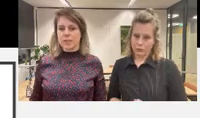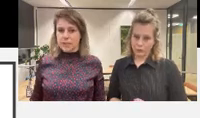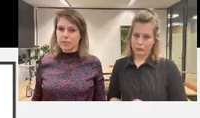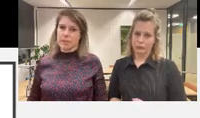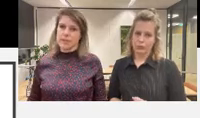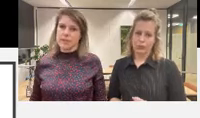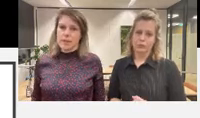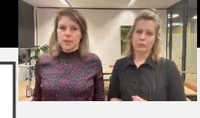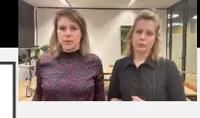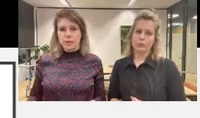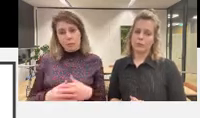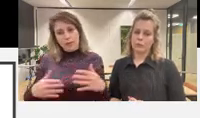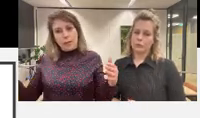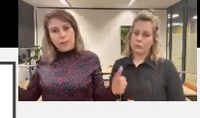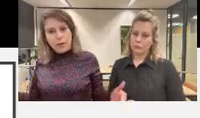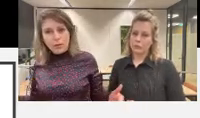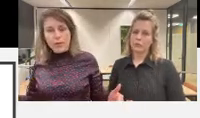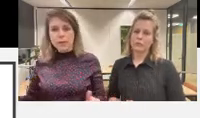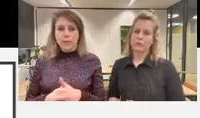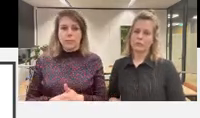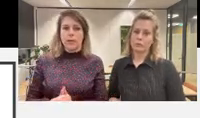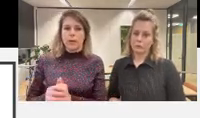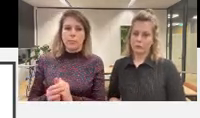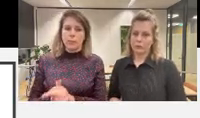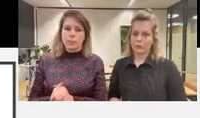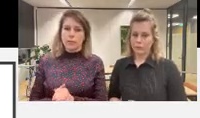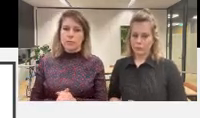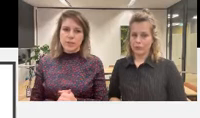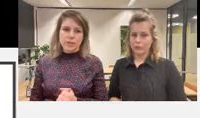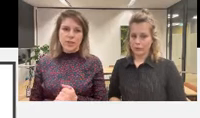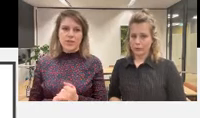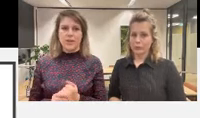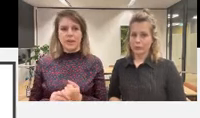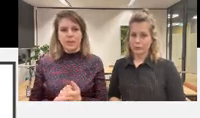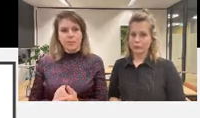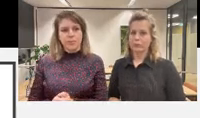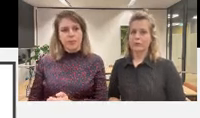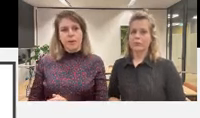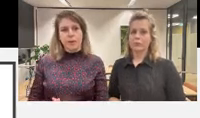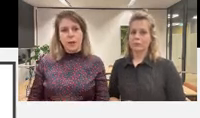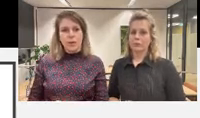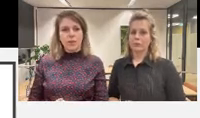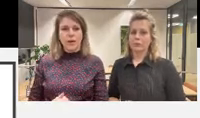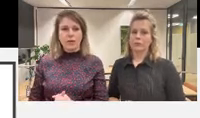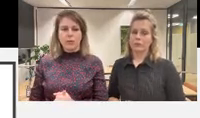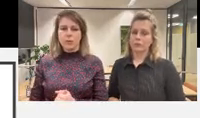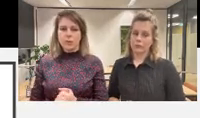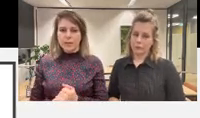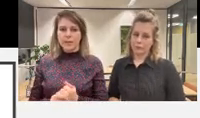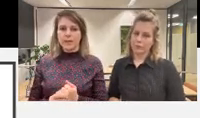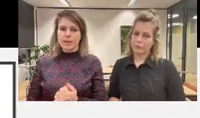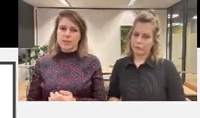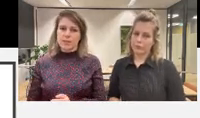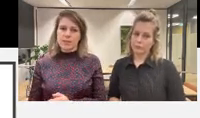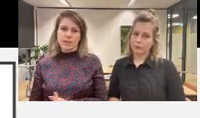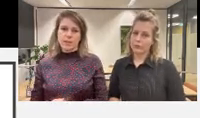for 6 weeks. So it was a little bit longer, but also 2 sessions a day. And after 2